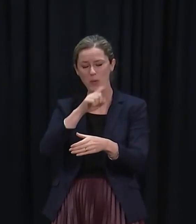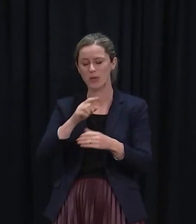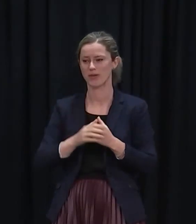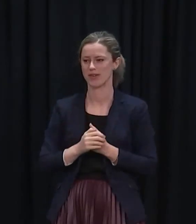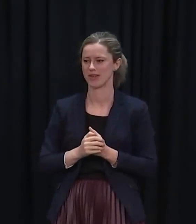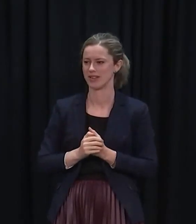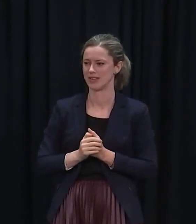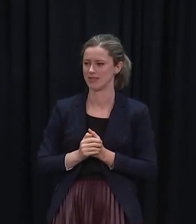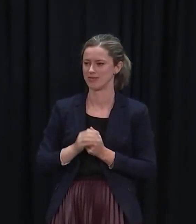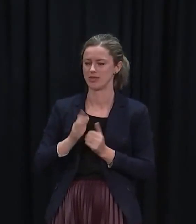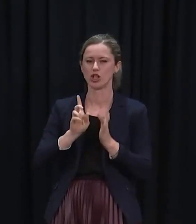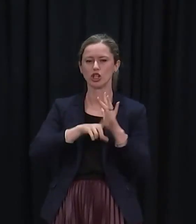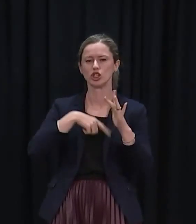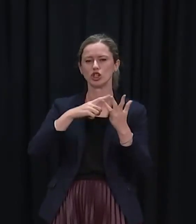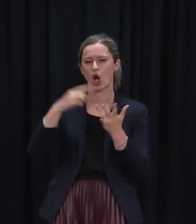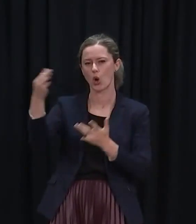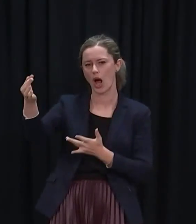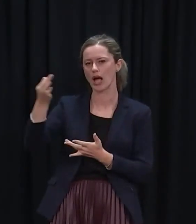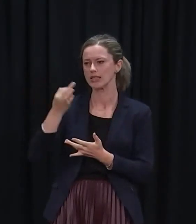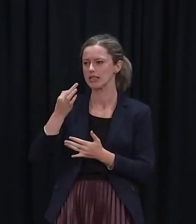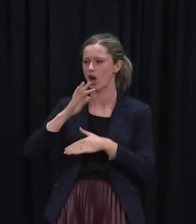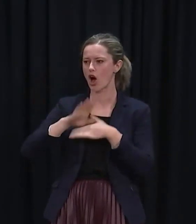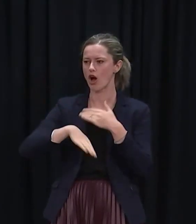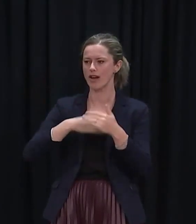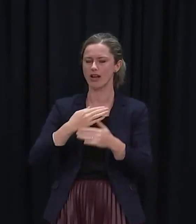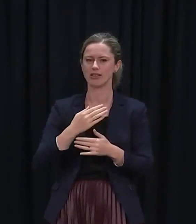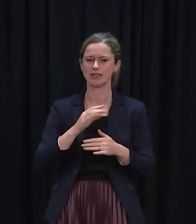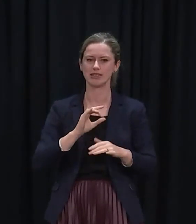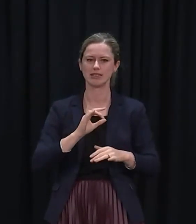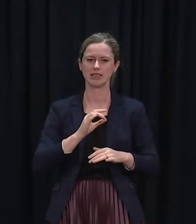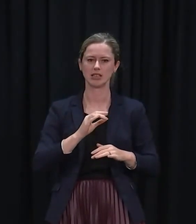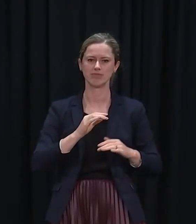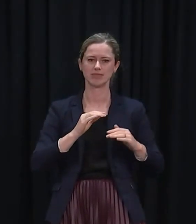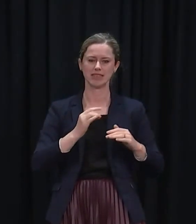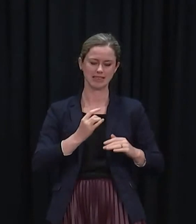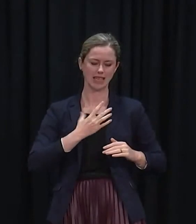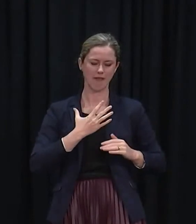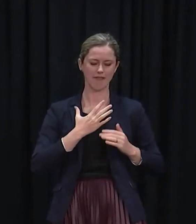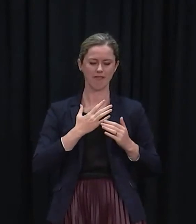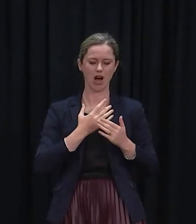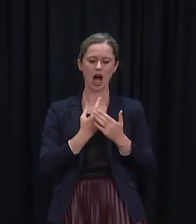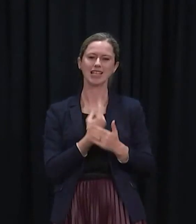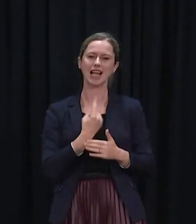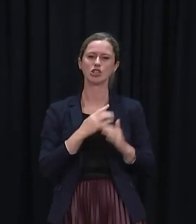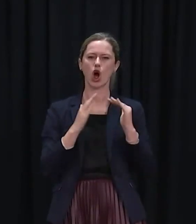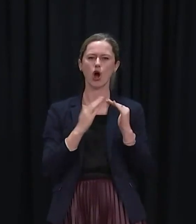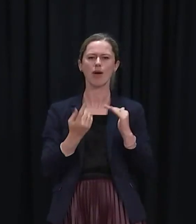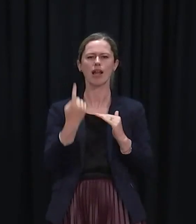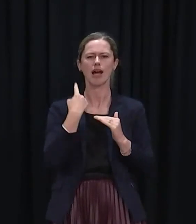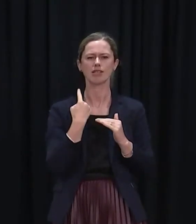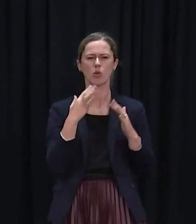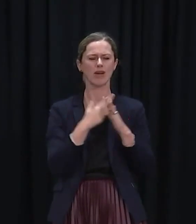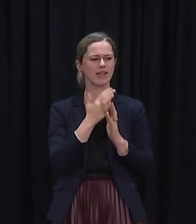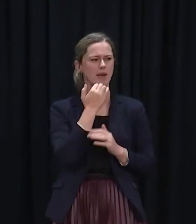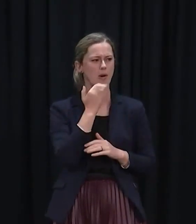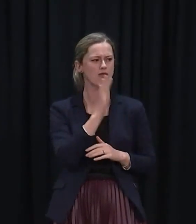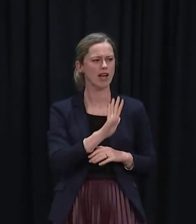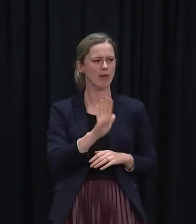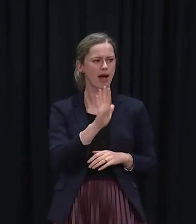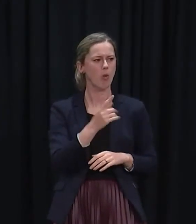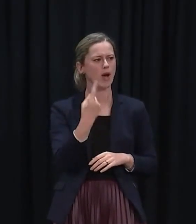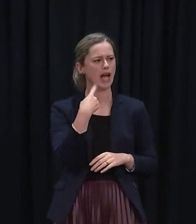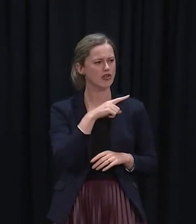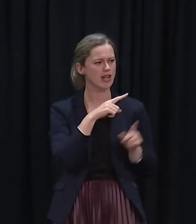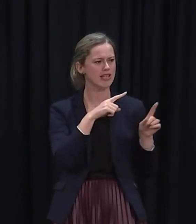Joe. In terms of the self-isolation, I think the figure that you gave last week of the number was around the 100 mark,